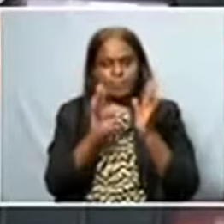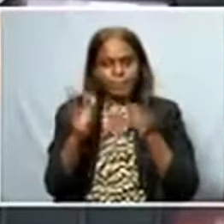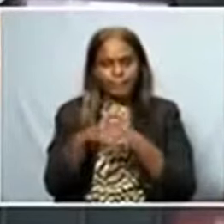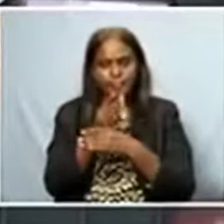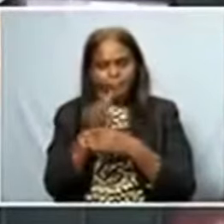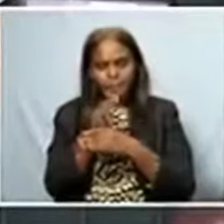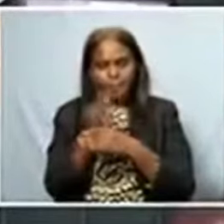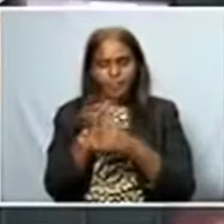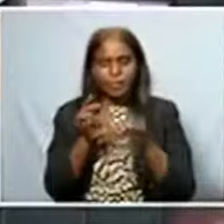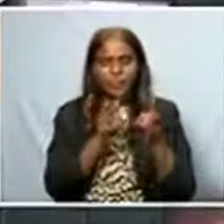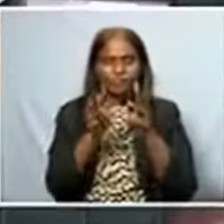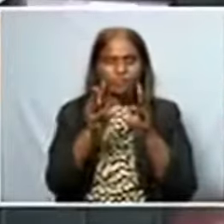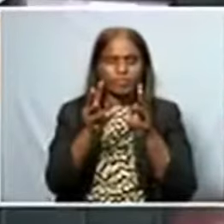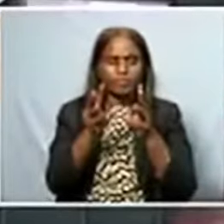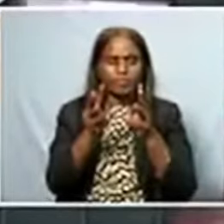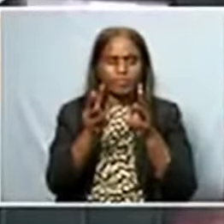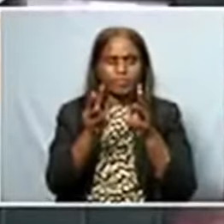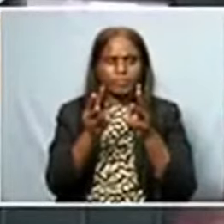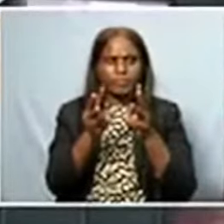business model,